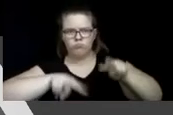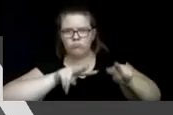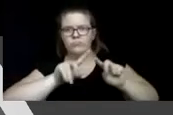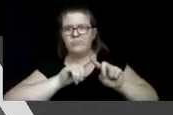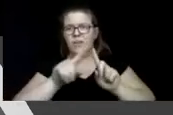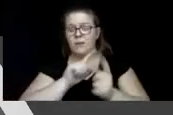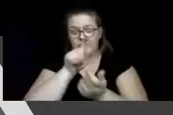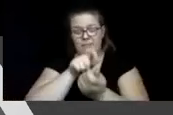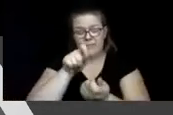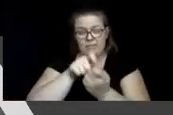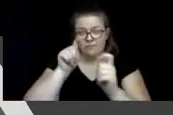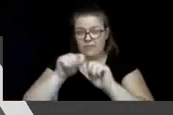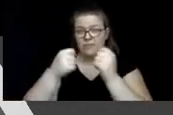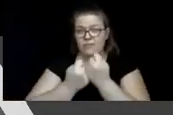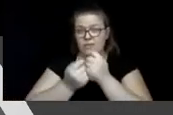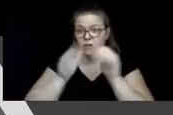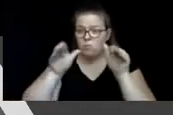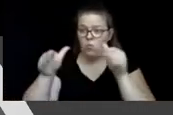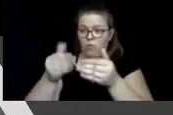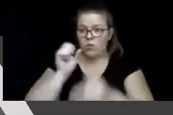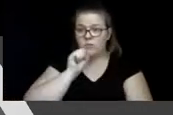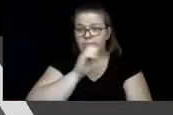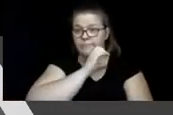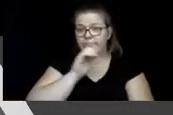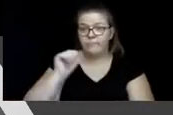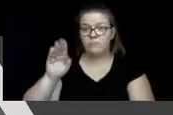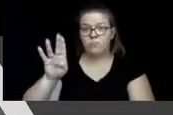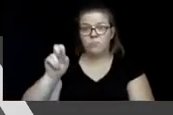specific team just to address elder abuse.